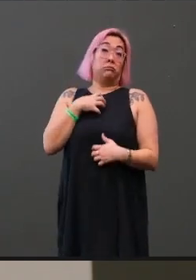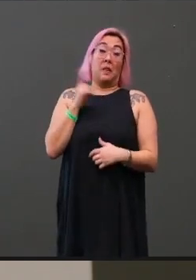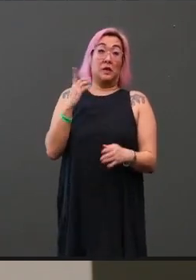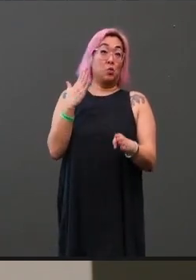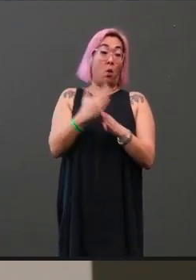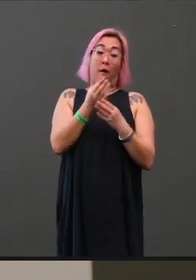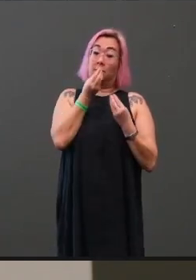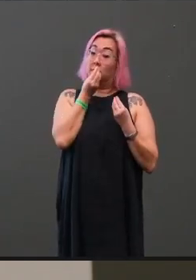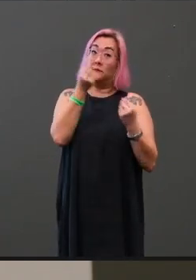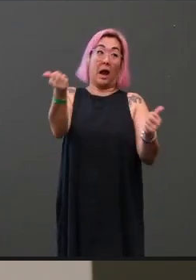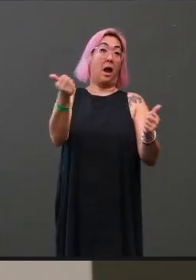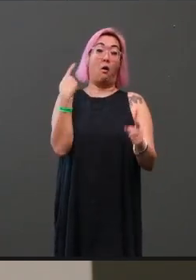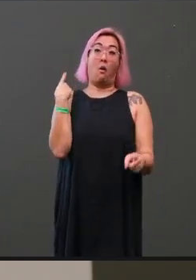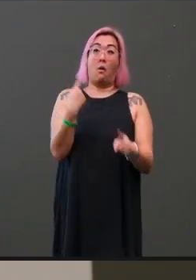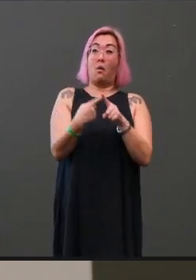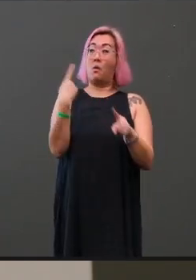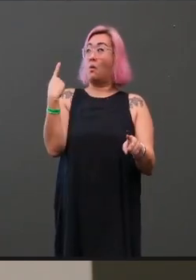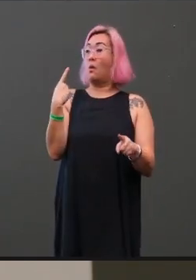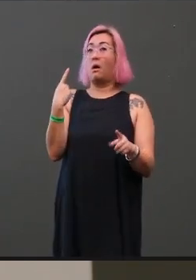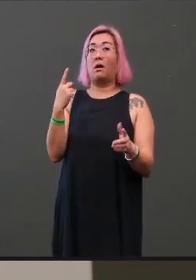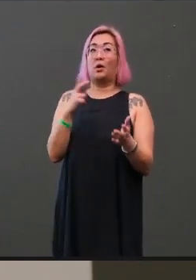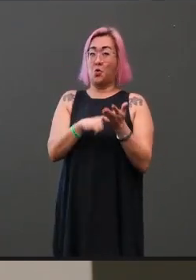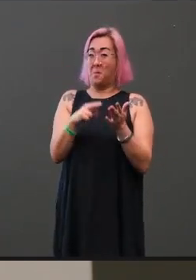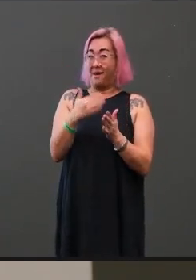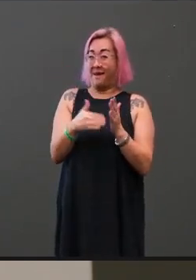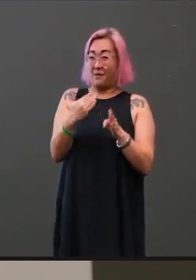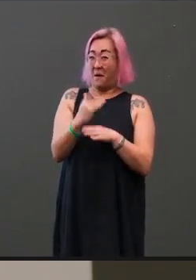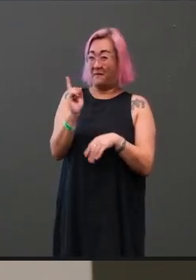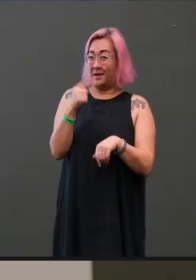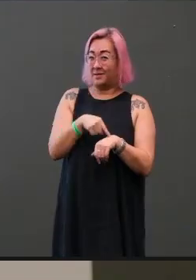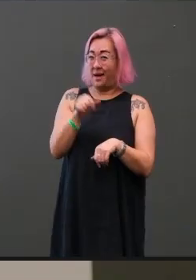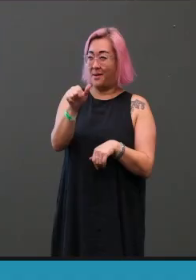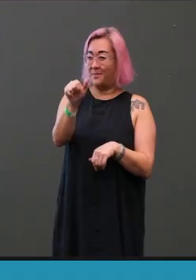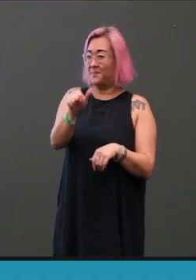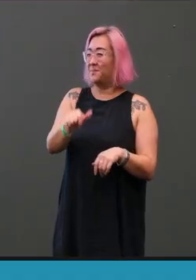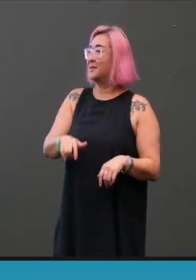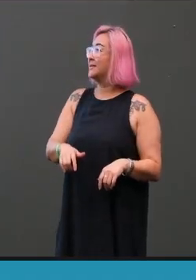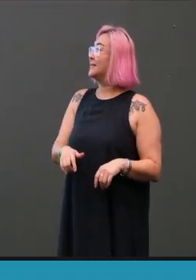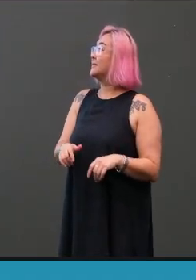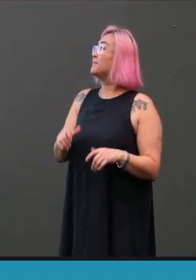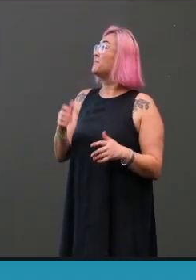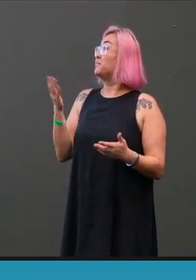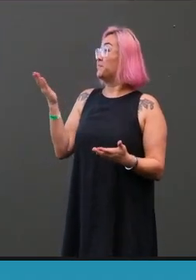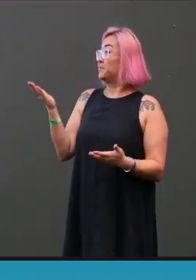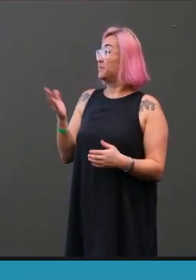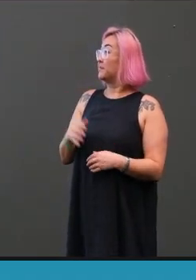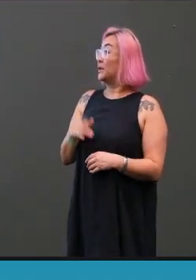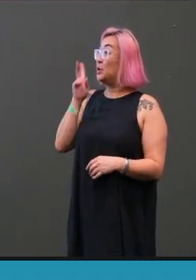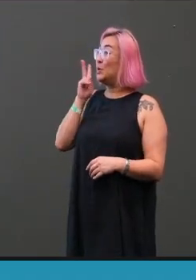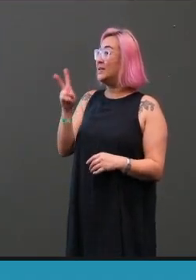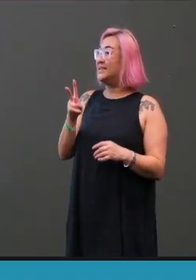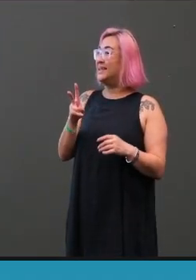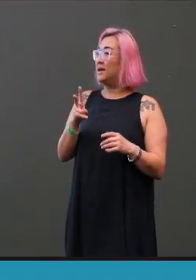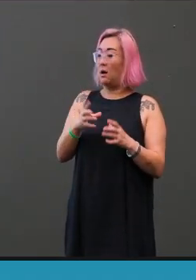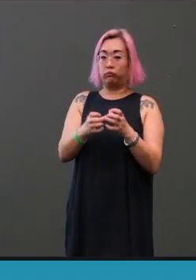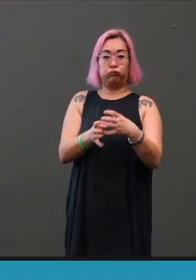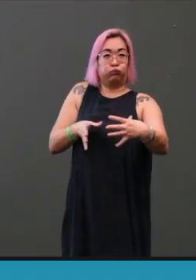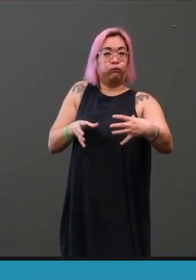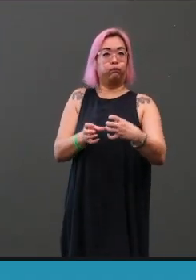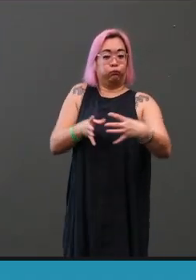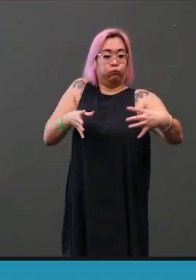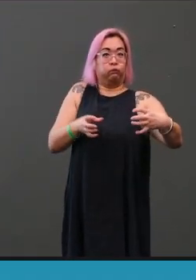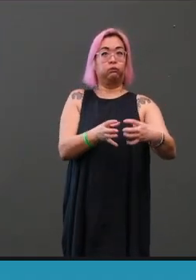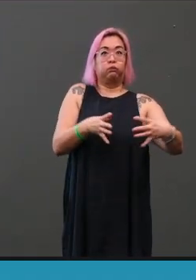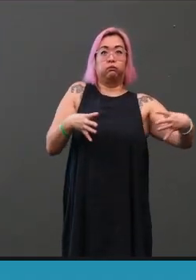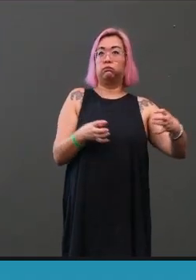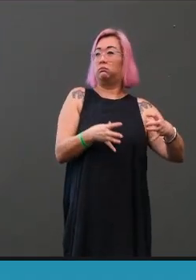programming that never happens almost, feels like. So here we have walking animation again, and as you can see, the blob shadow changes as the character is walking.